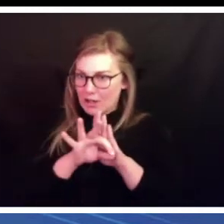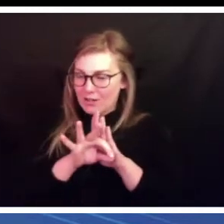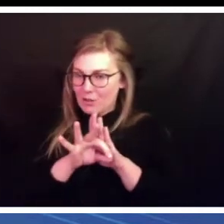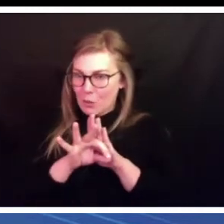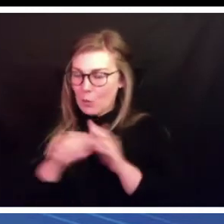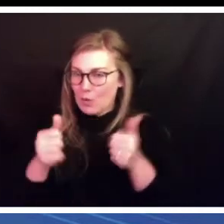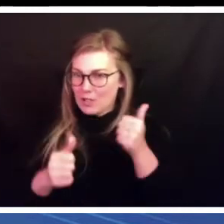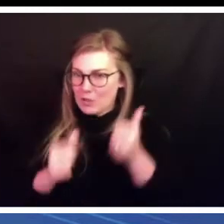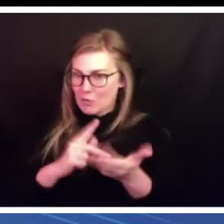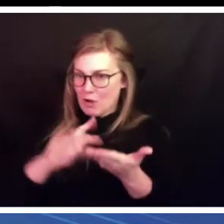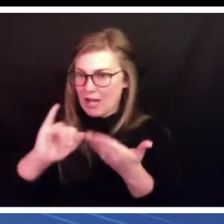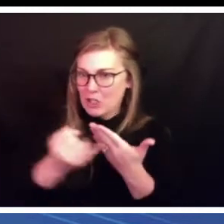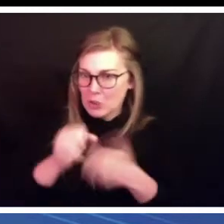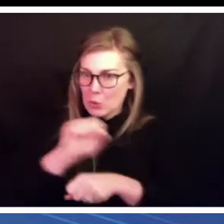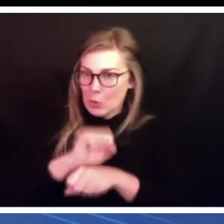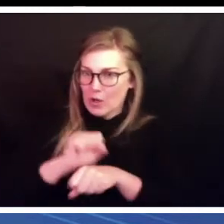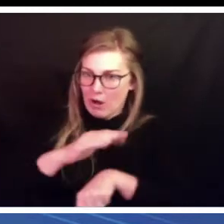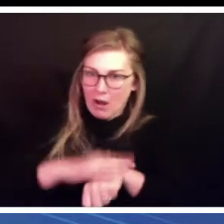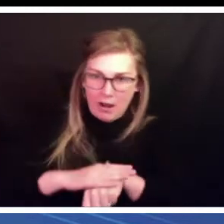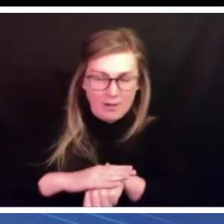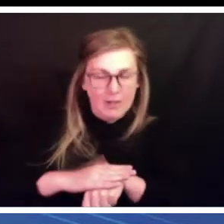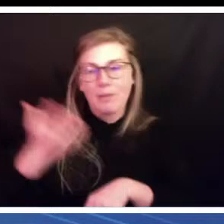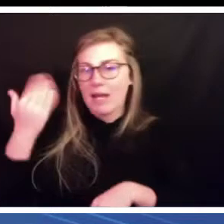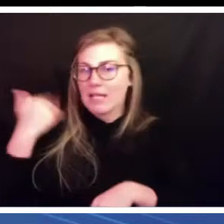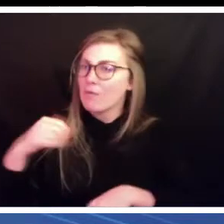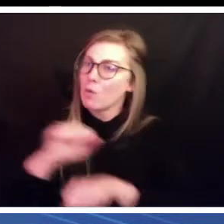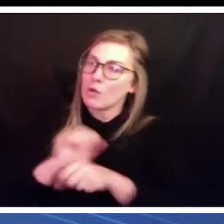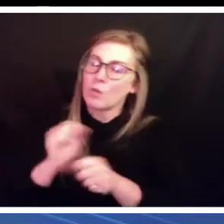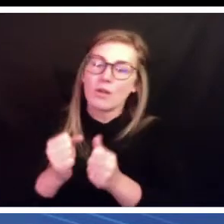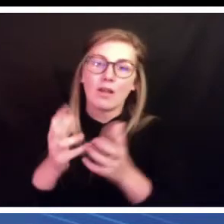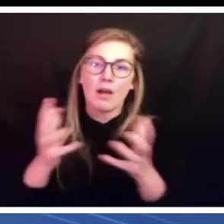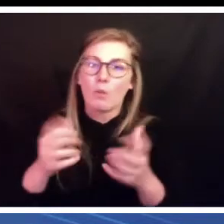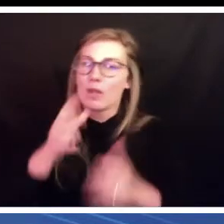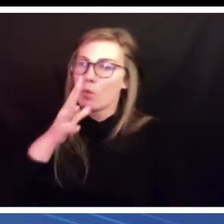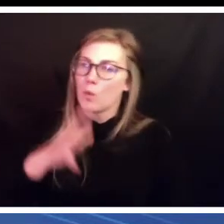I've initiated programs in women in film, New York women in film and television.